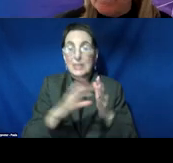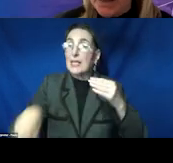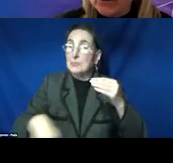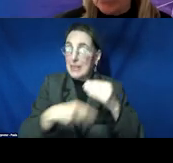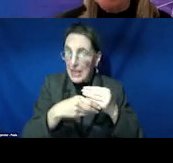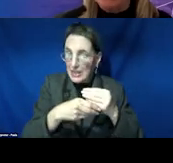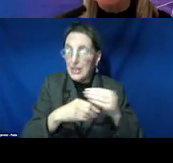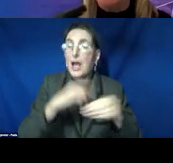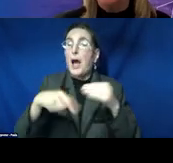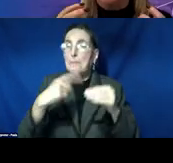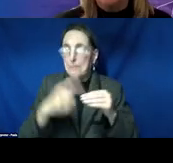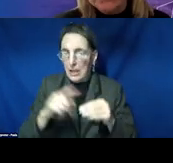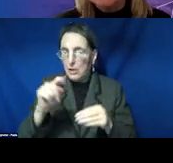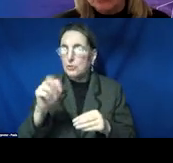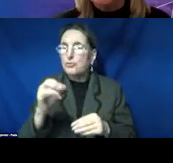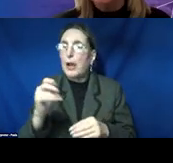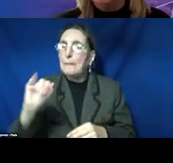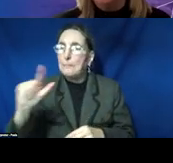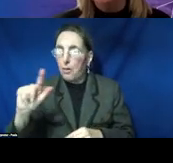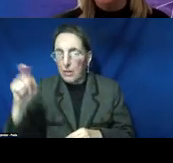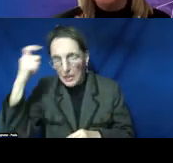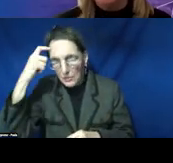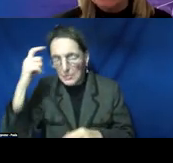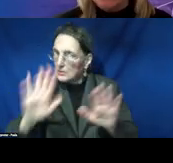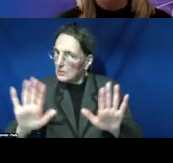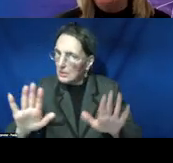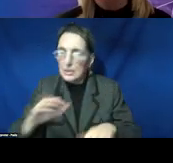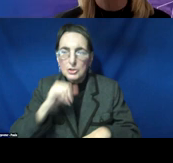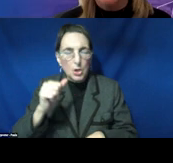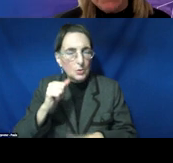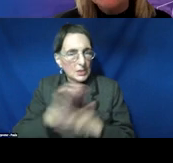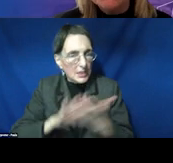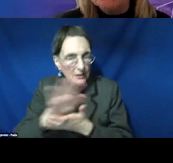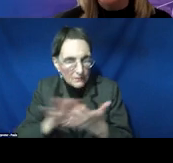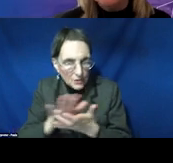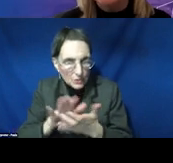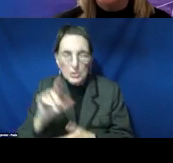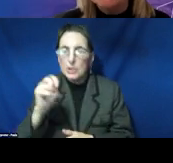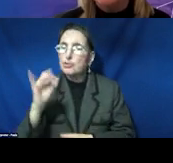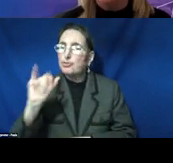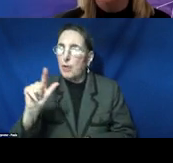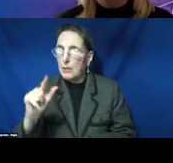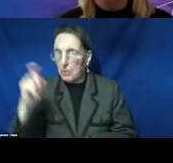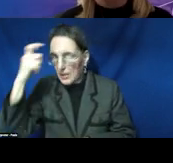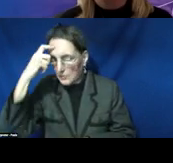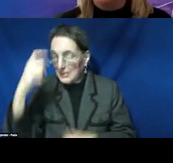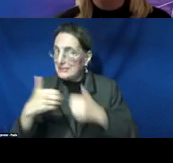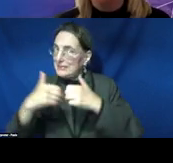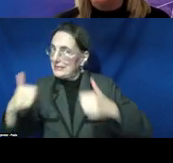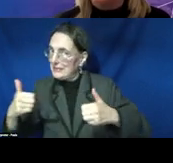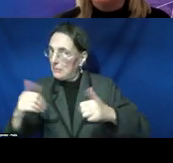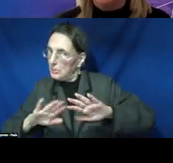added about tribal governments. Now, let's not be confused. Tribal governments is separate and distinct from our